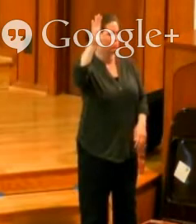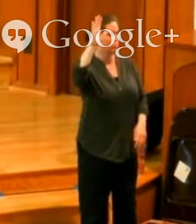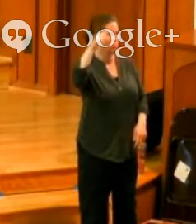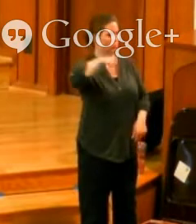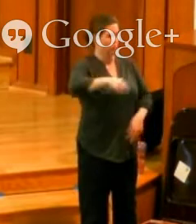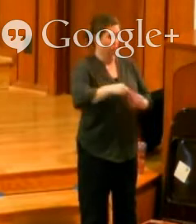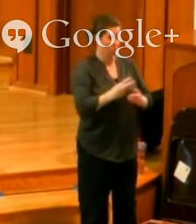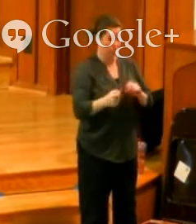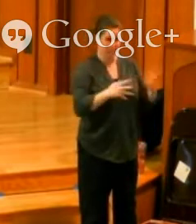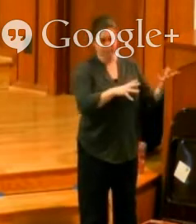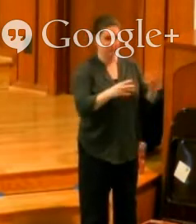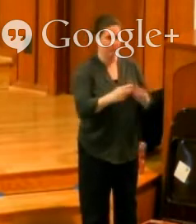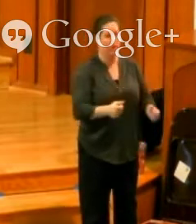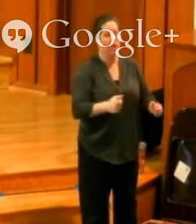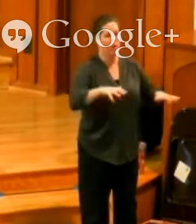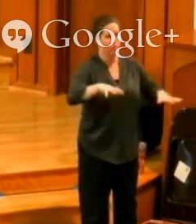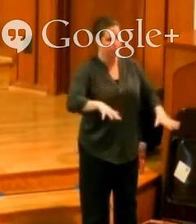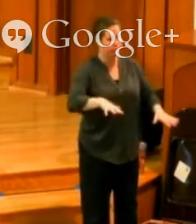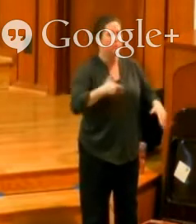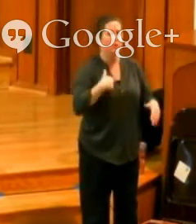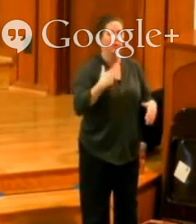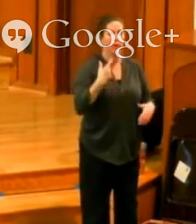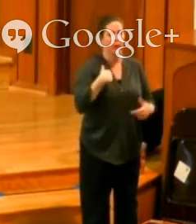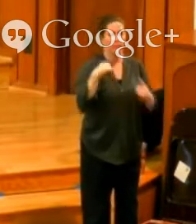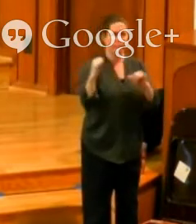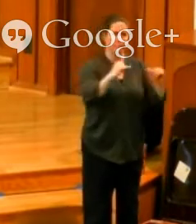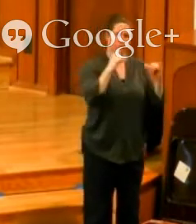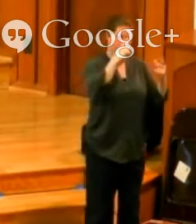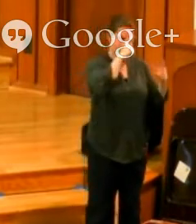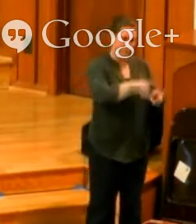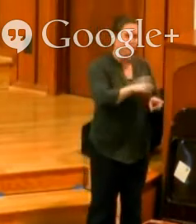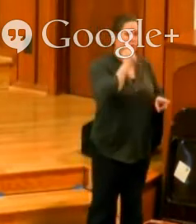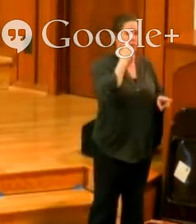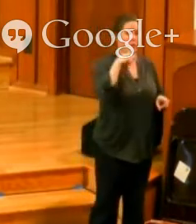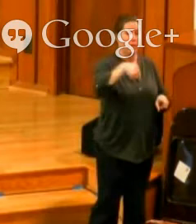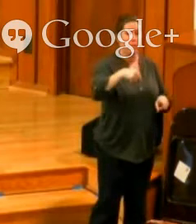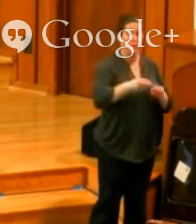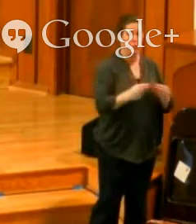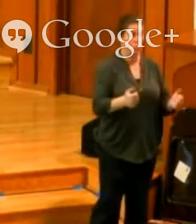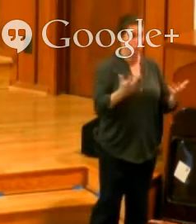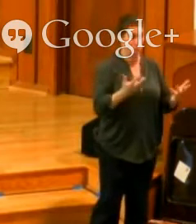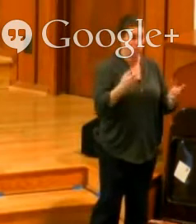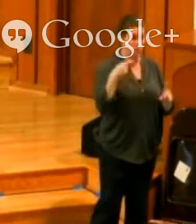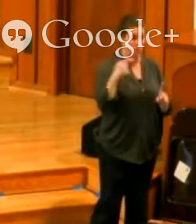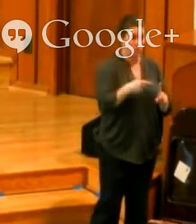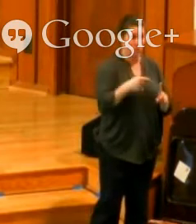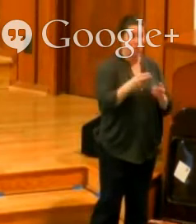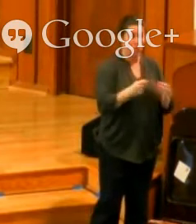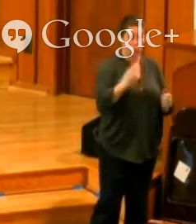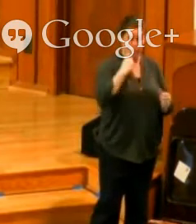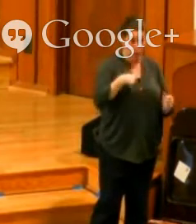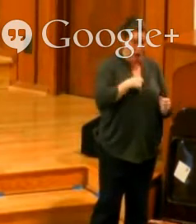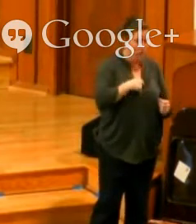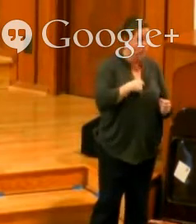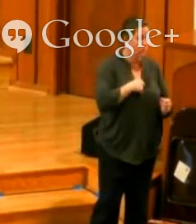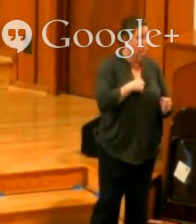today? Amen. I do too. But you know what? The main solution for us is going to be tonight. The solution for us is going to be the Spirit of God to